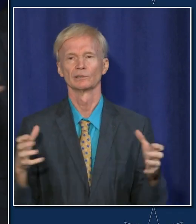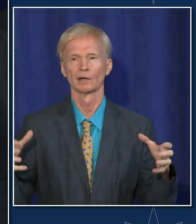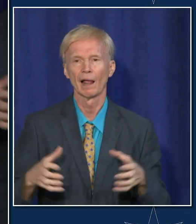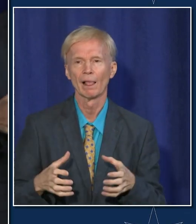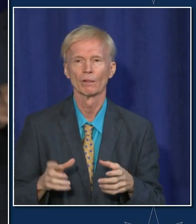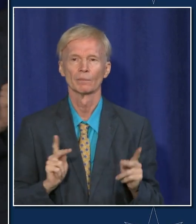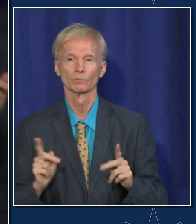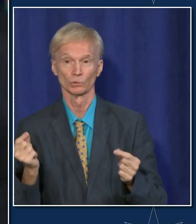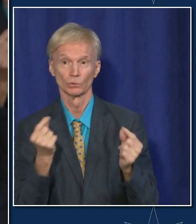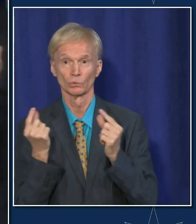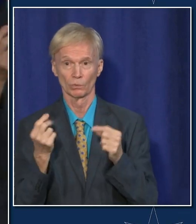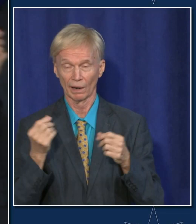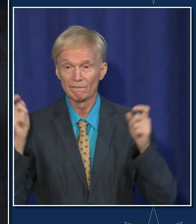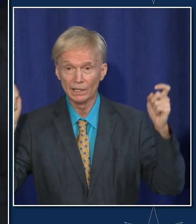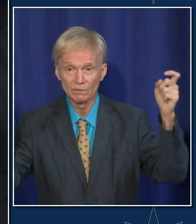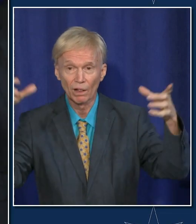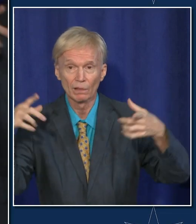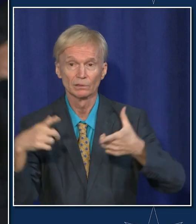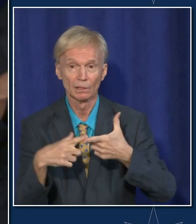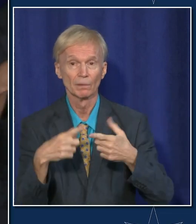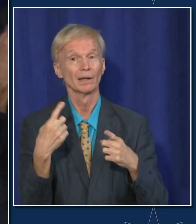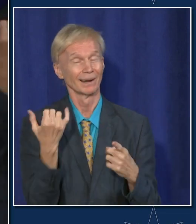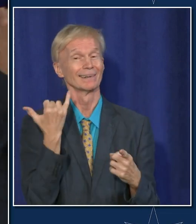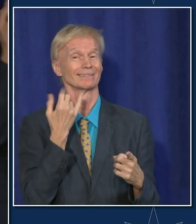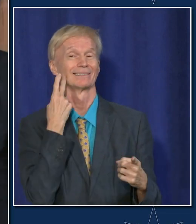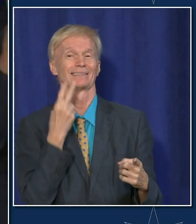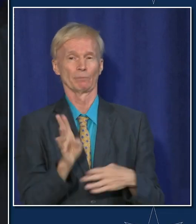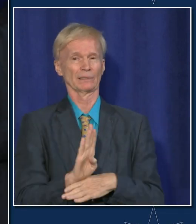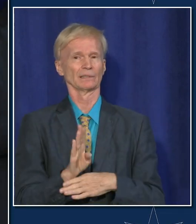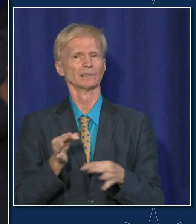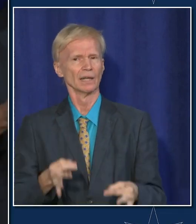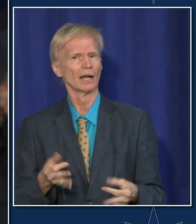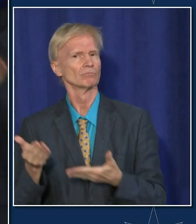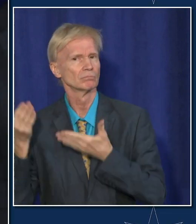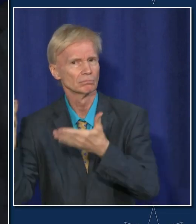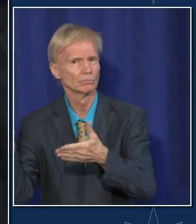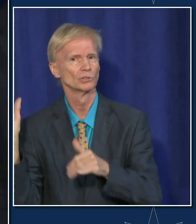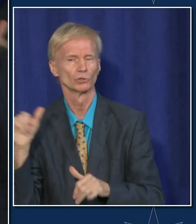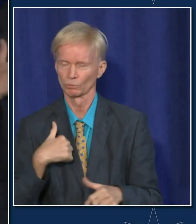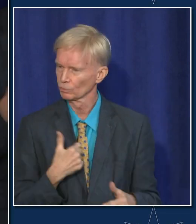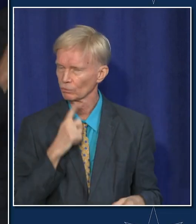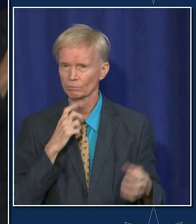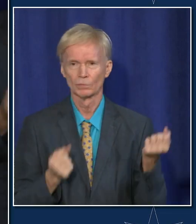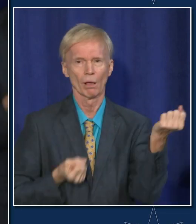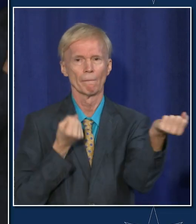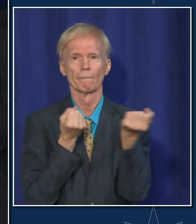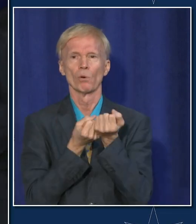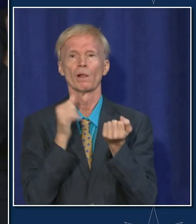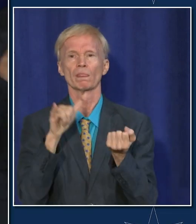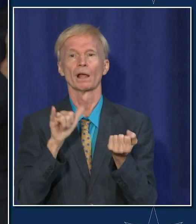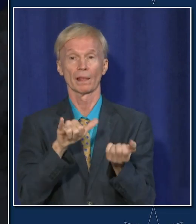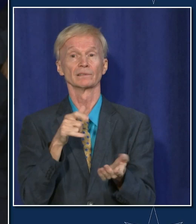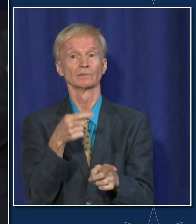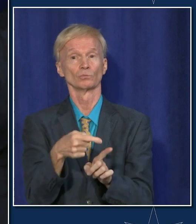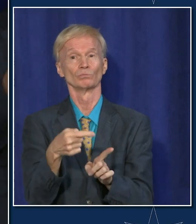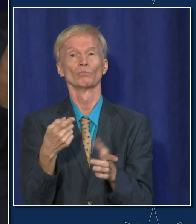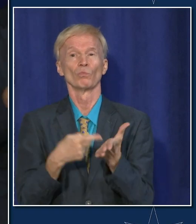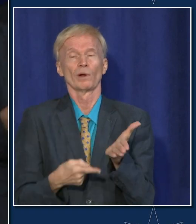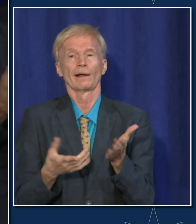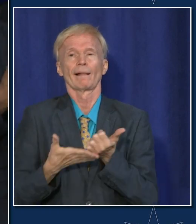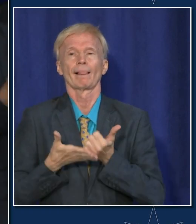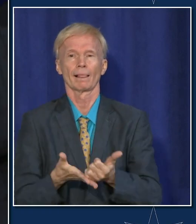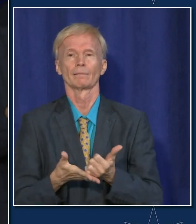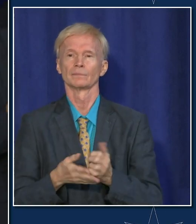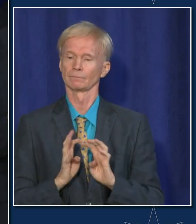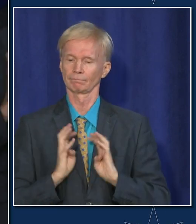But then also we've started to see a lot of businesses in Chicago also make that recommendation. We're in full support of that because it is the thing that helps make